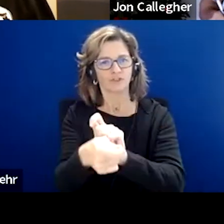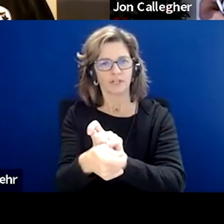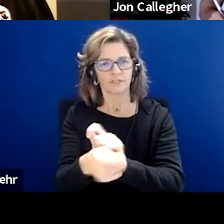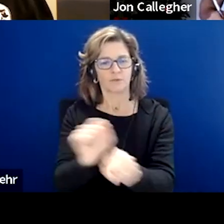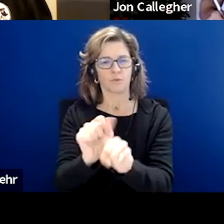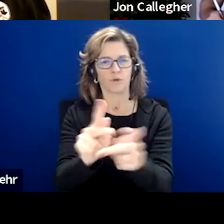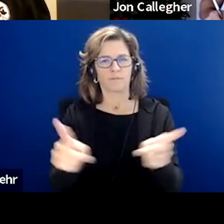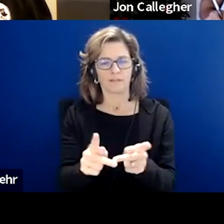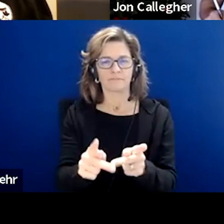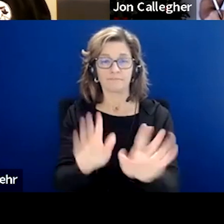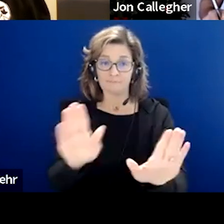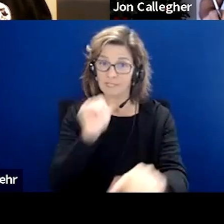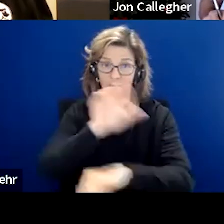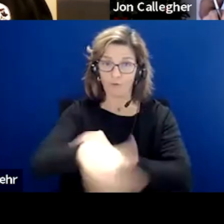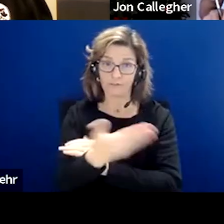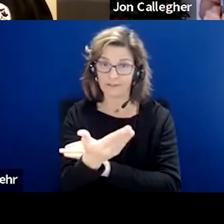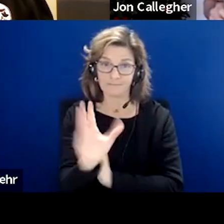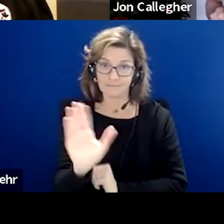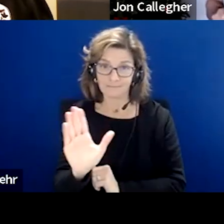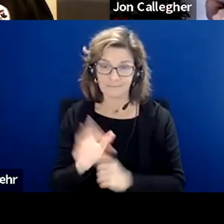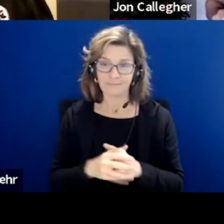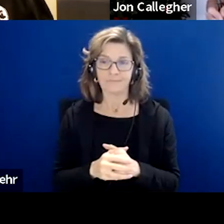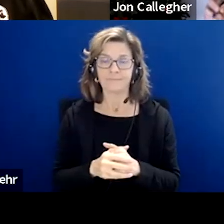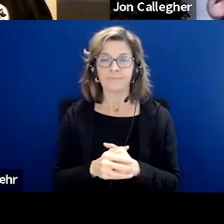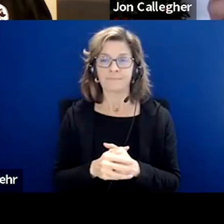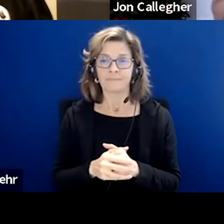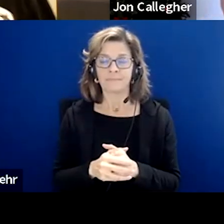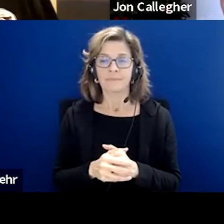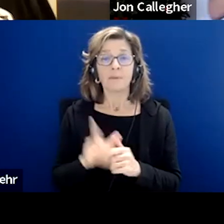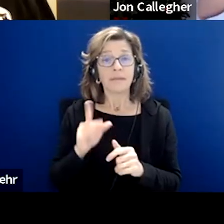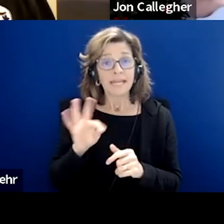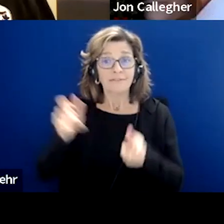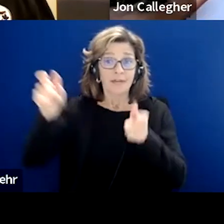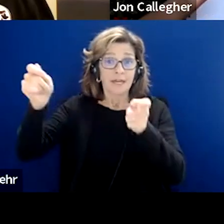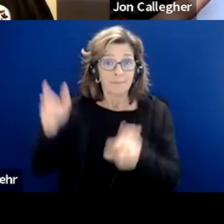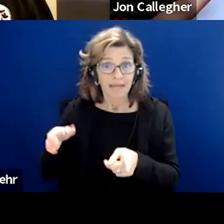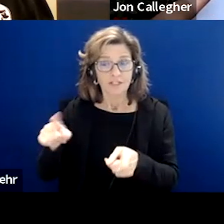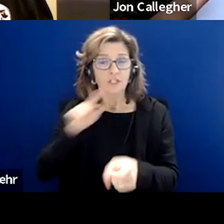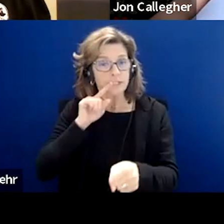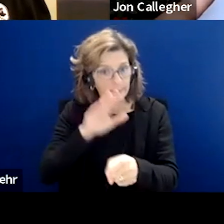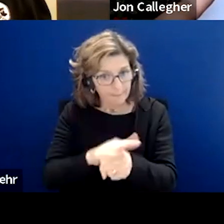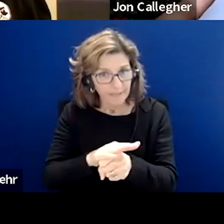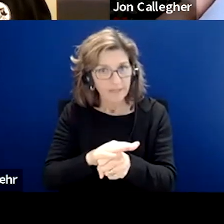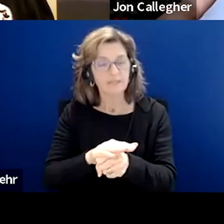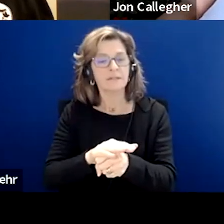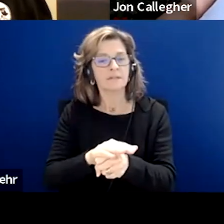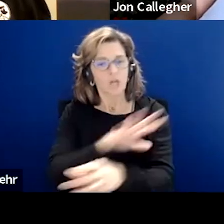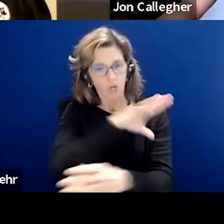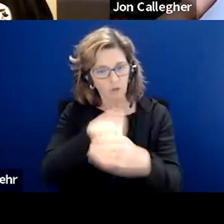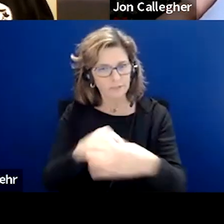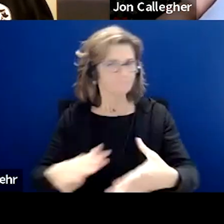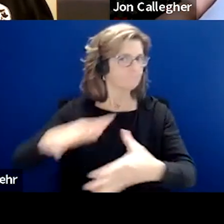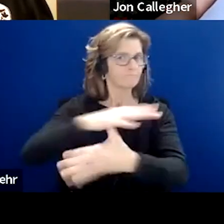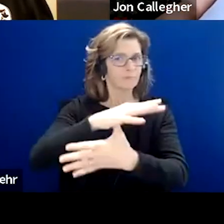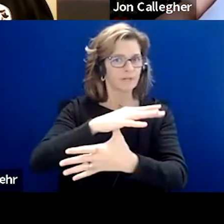change. But when you have managers that are committed to inclusivity and